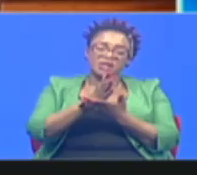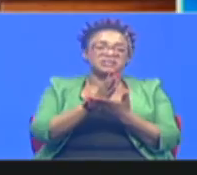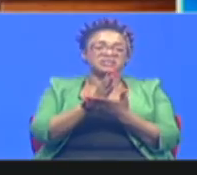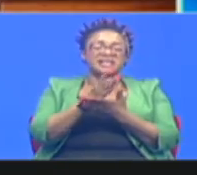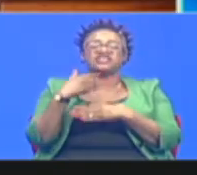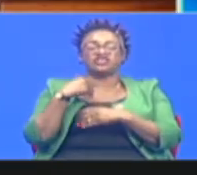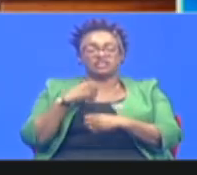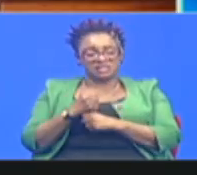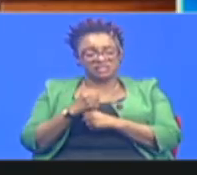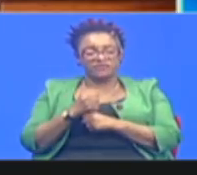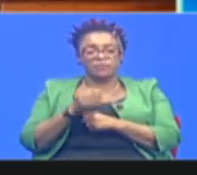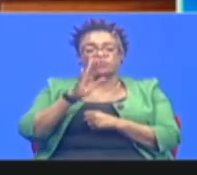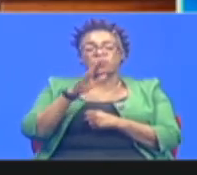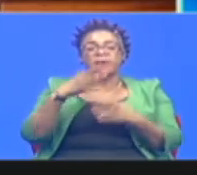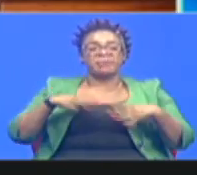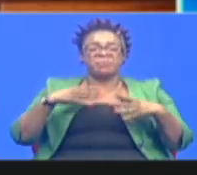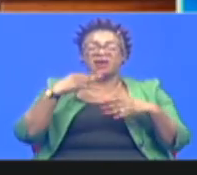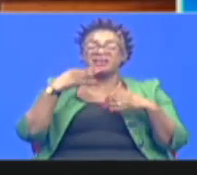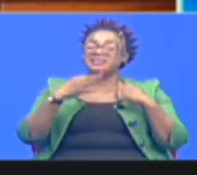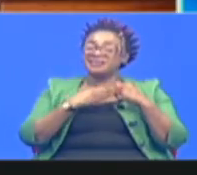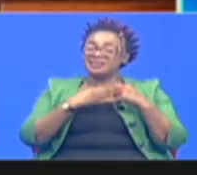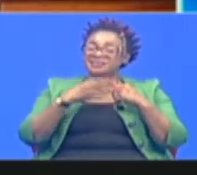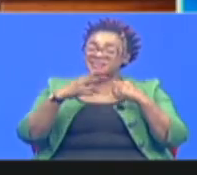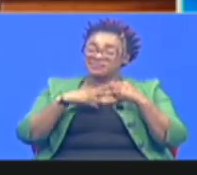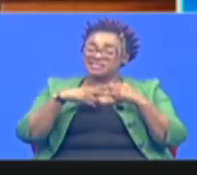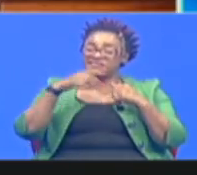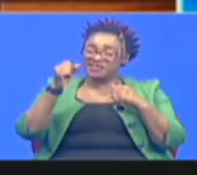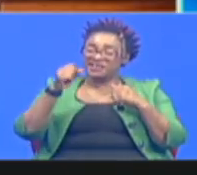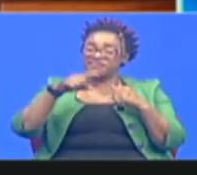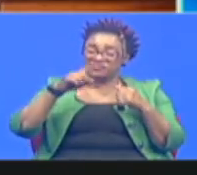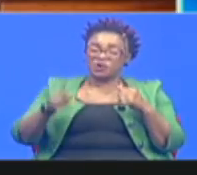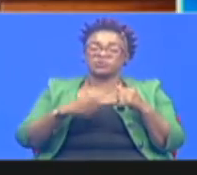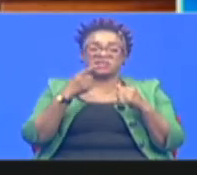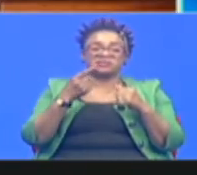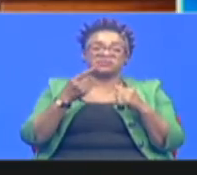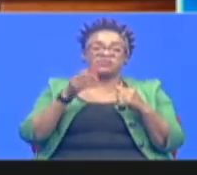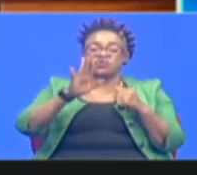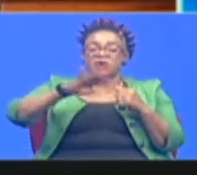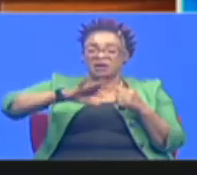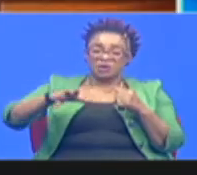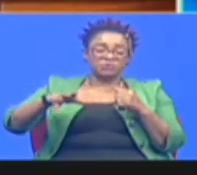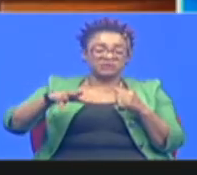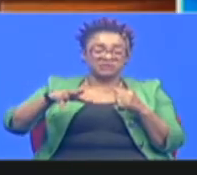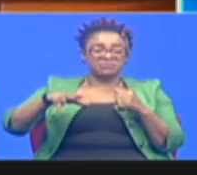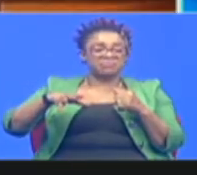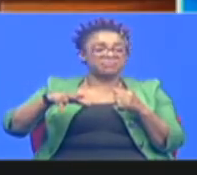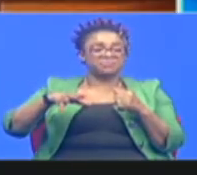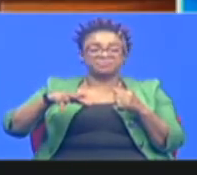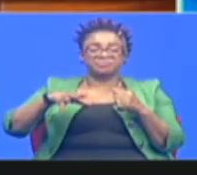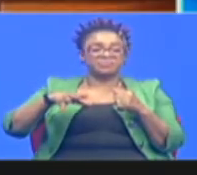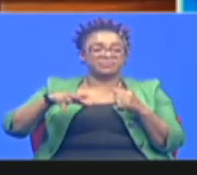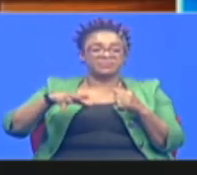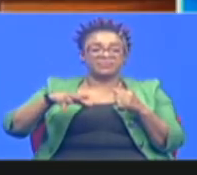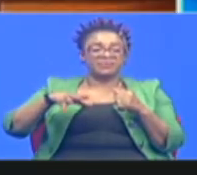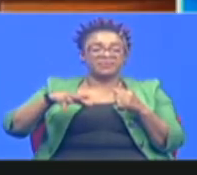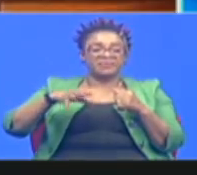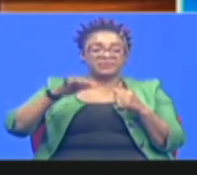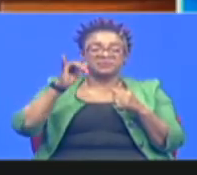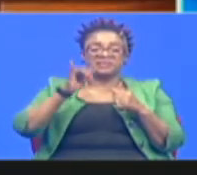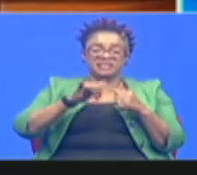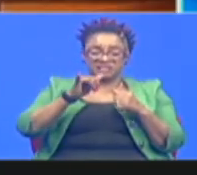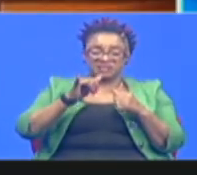from your people. 875,000 of your county residents and members, that you are